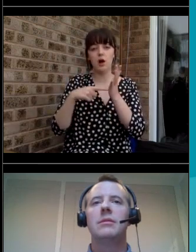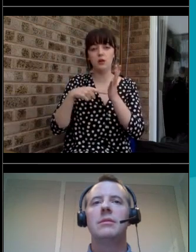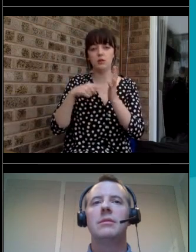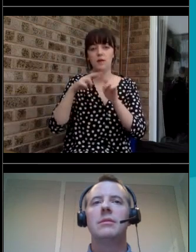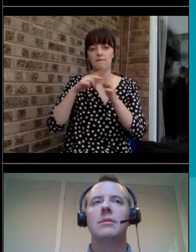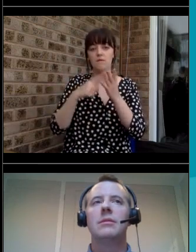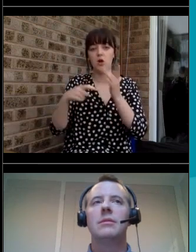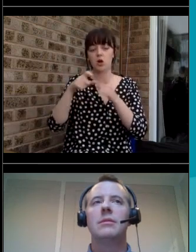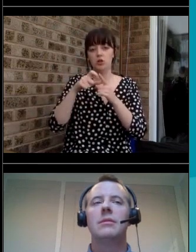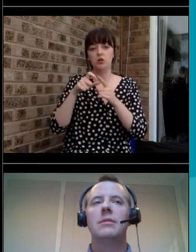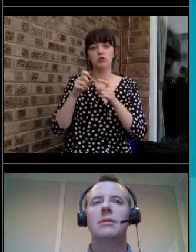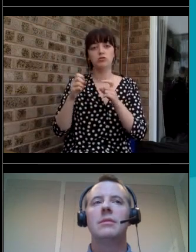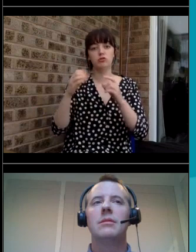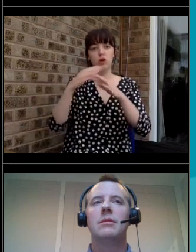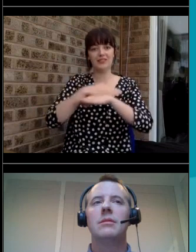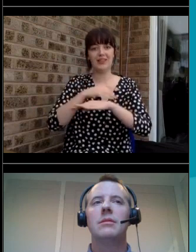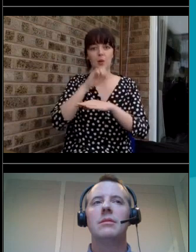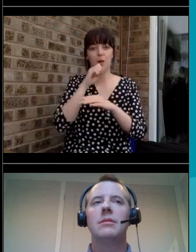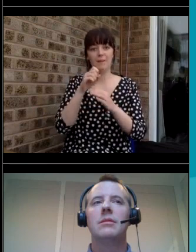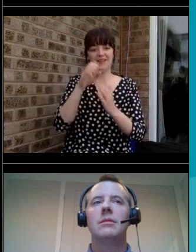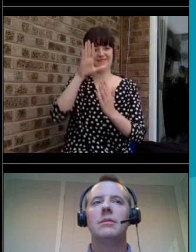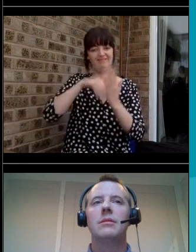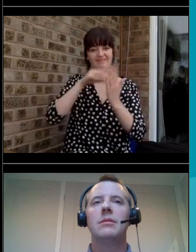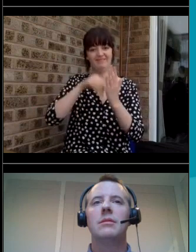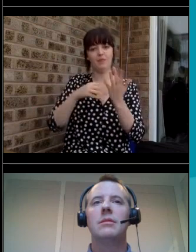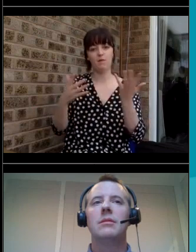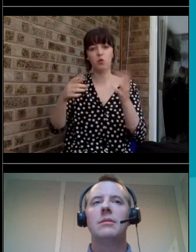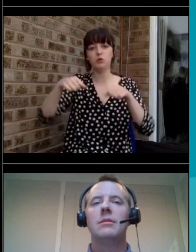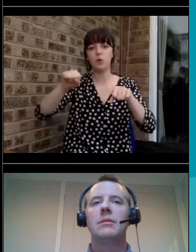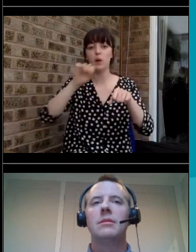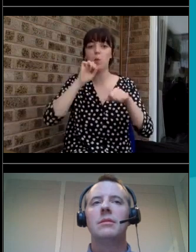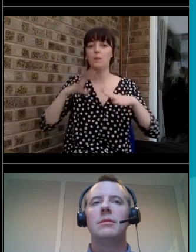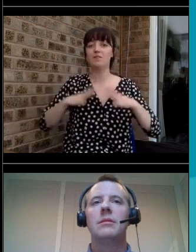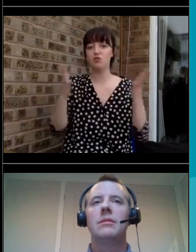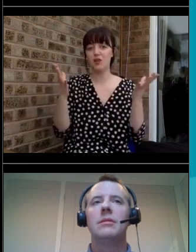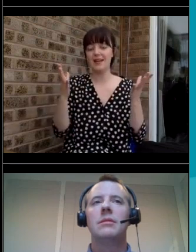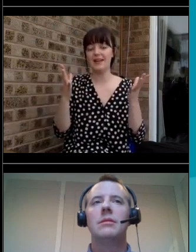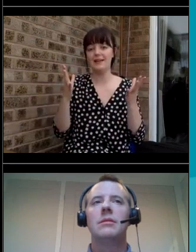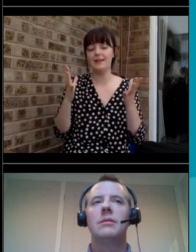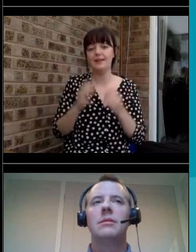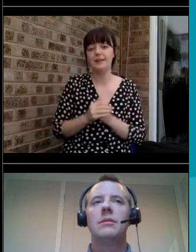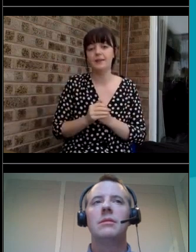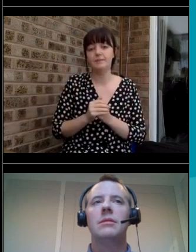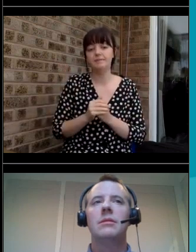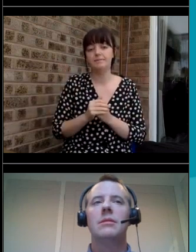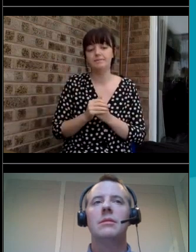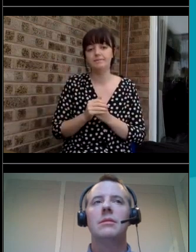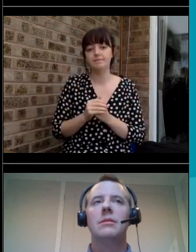yes, motorcycle would be free. Dartford